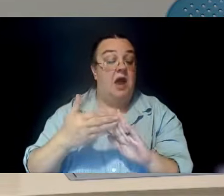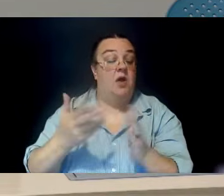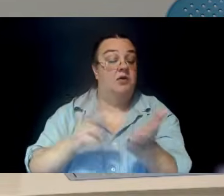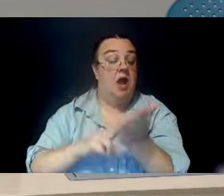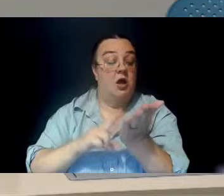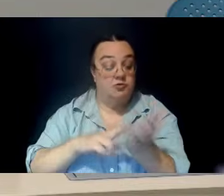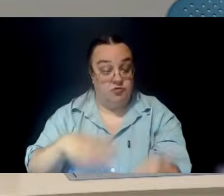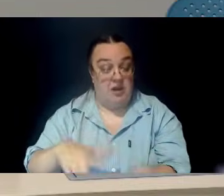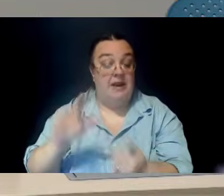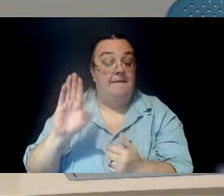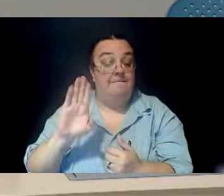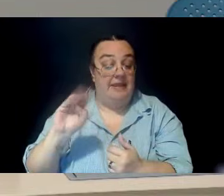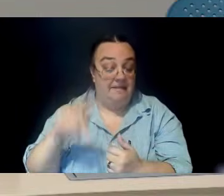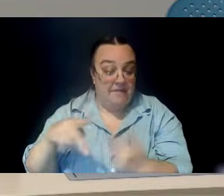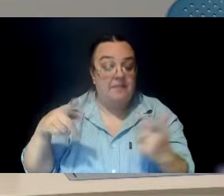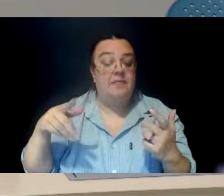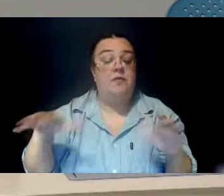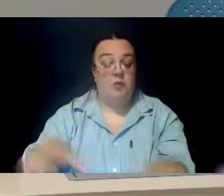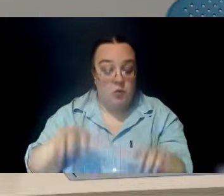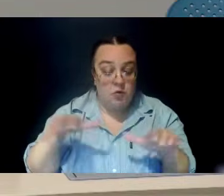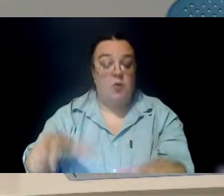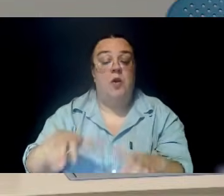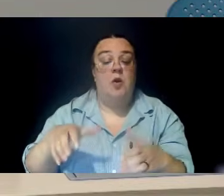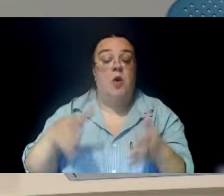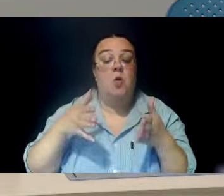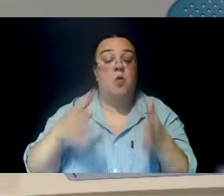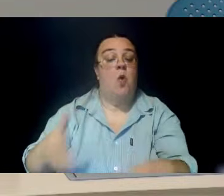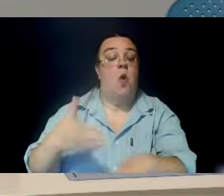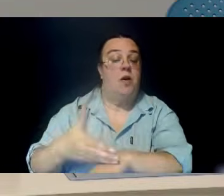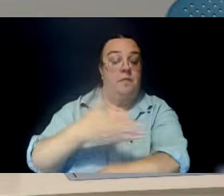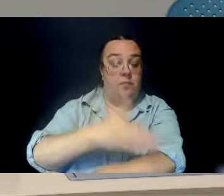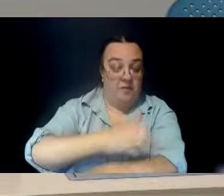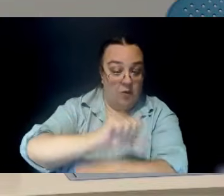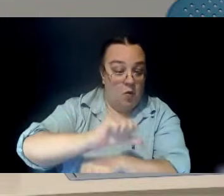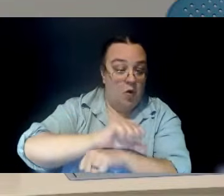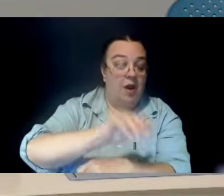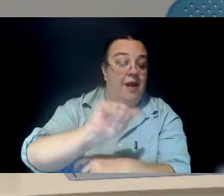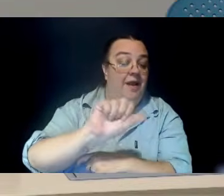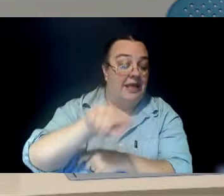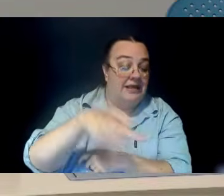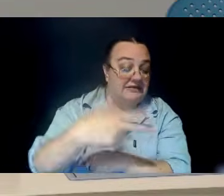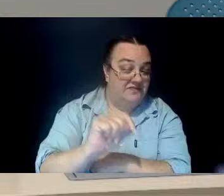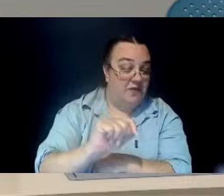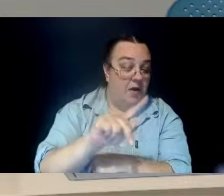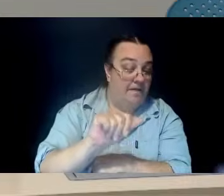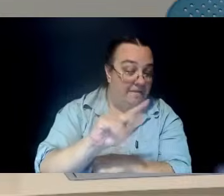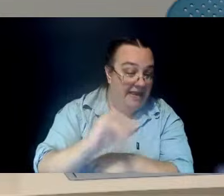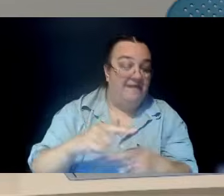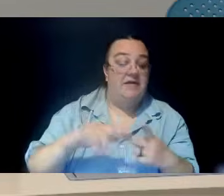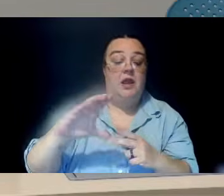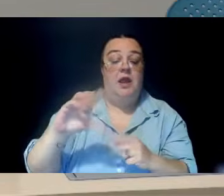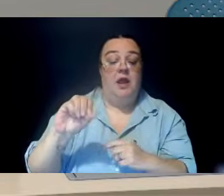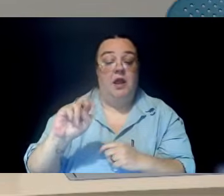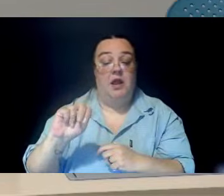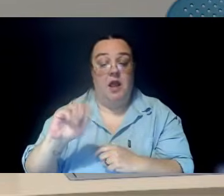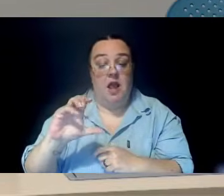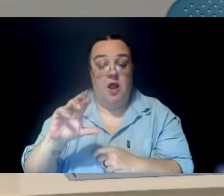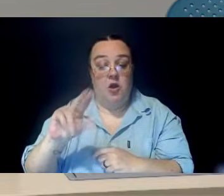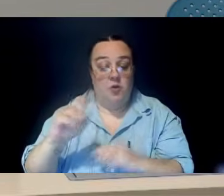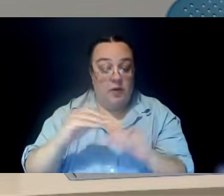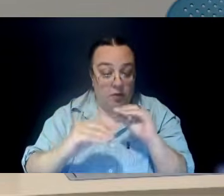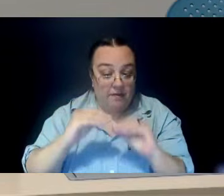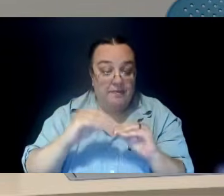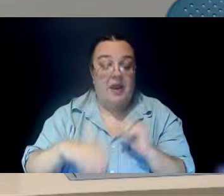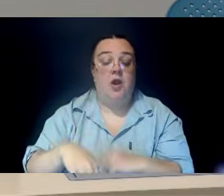performing road improvement work, including asphalt paving, concrete repairs, curb and gutter replacement at the